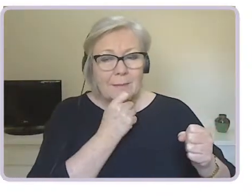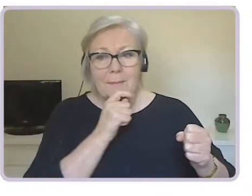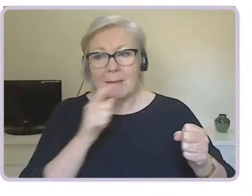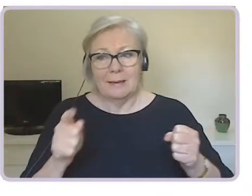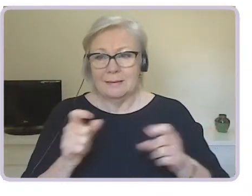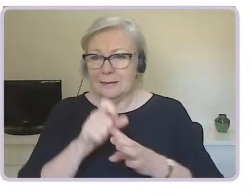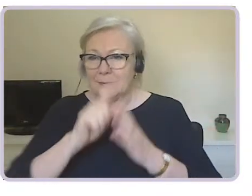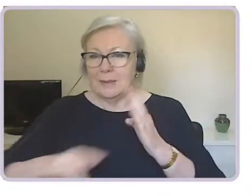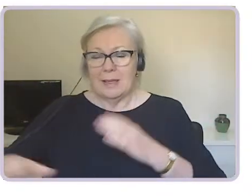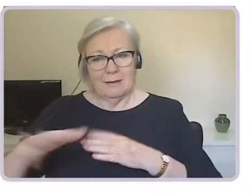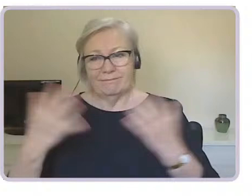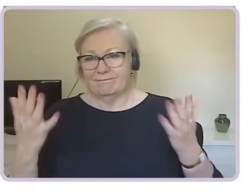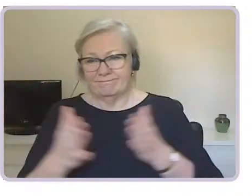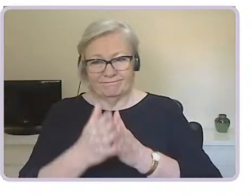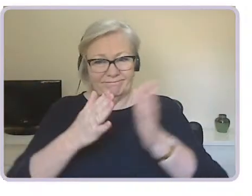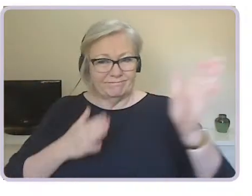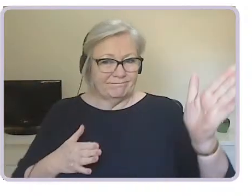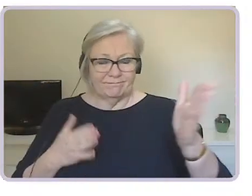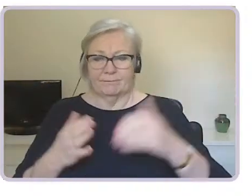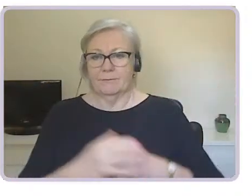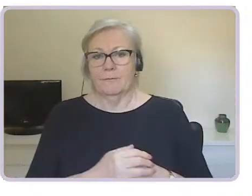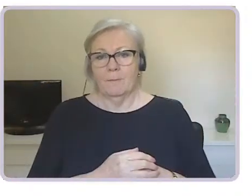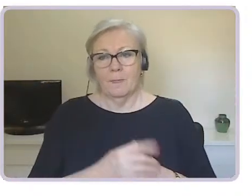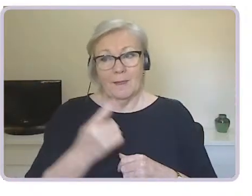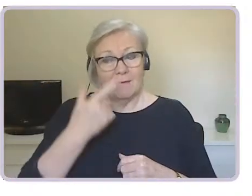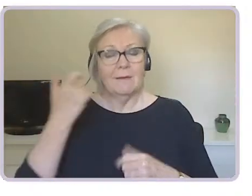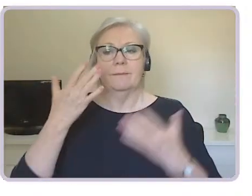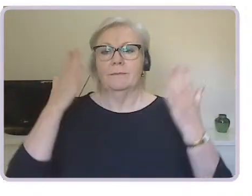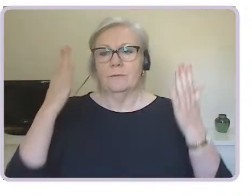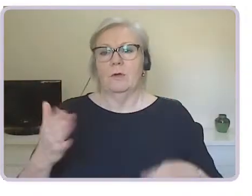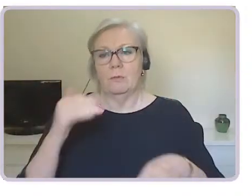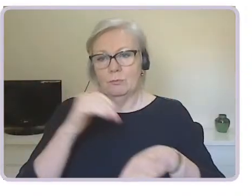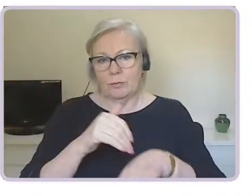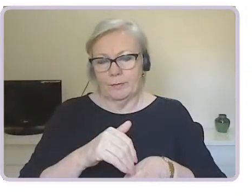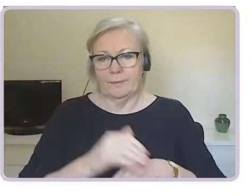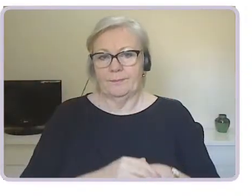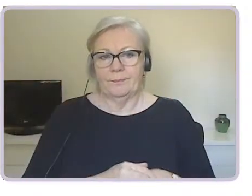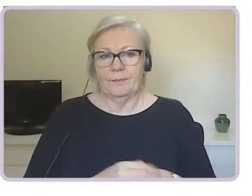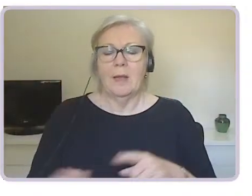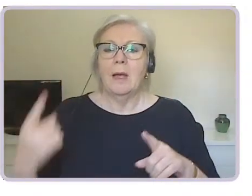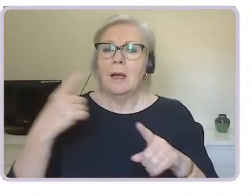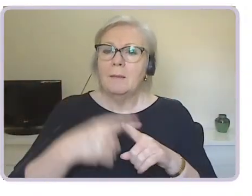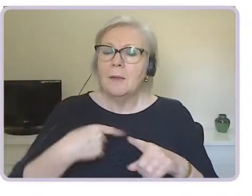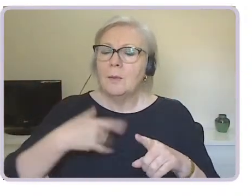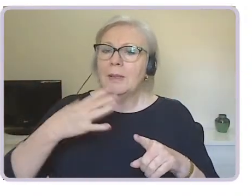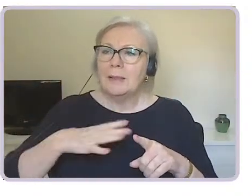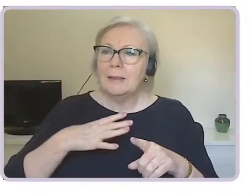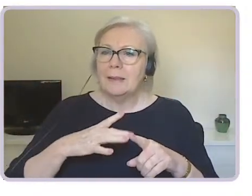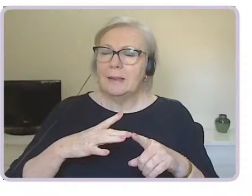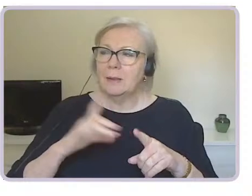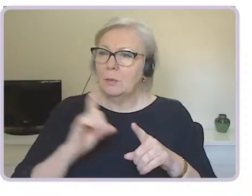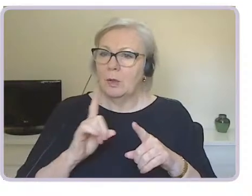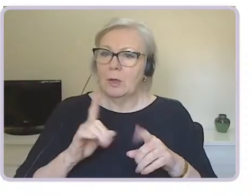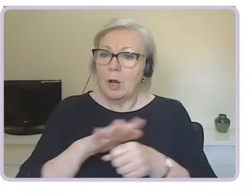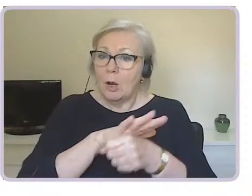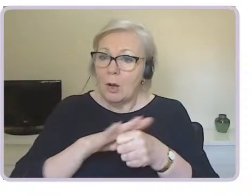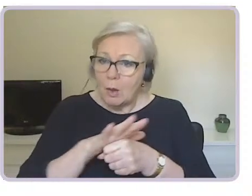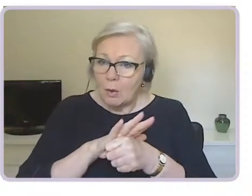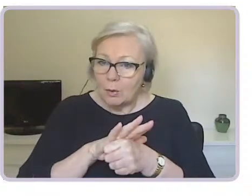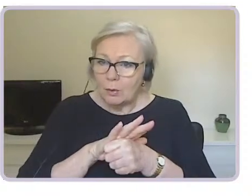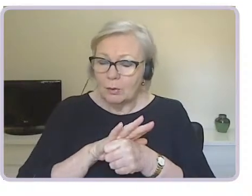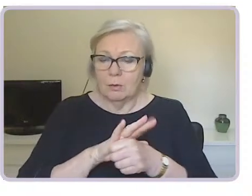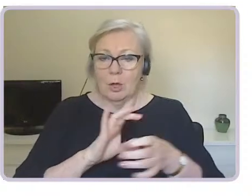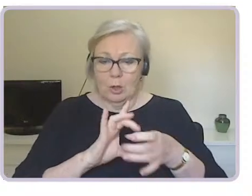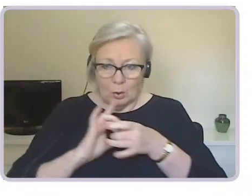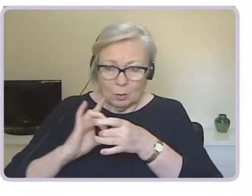those settings. We thought the need for important local coordination at that point.